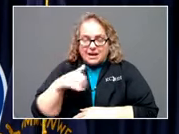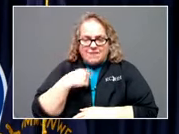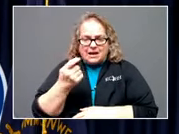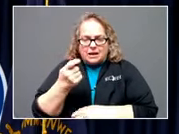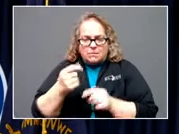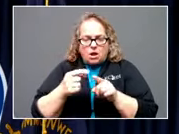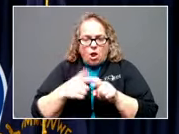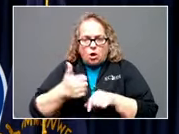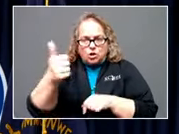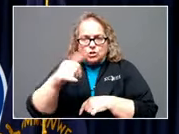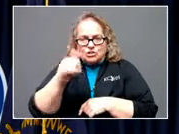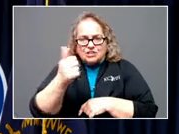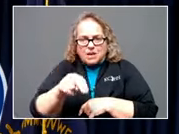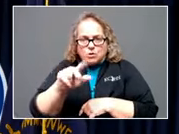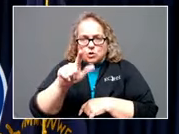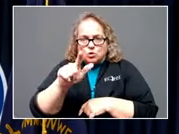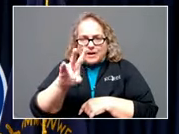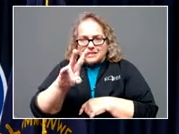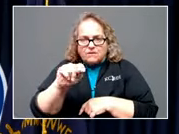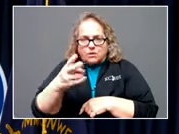27th, 2022. You can go to